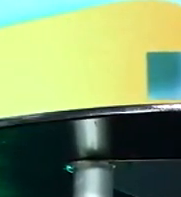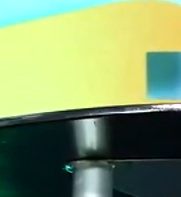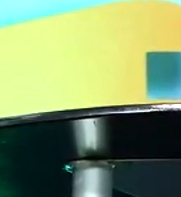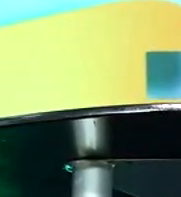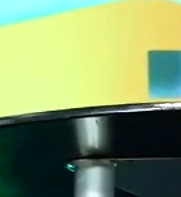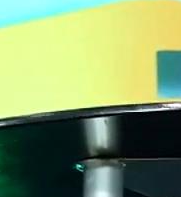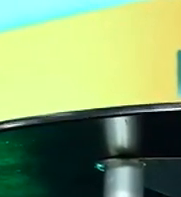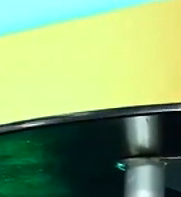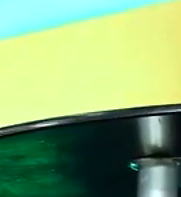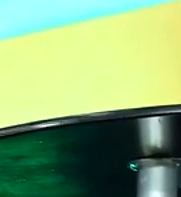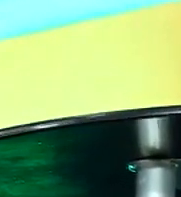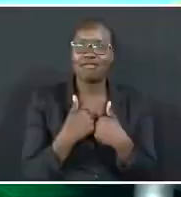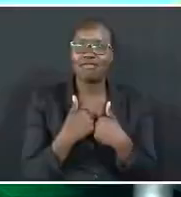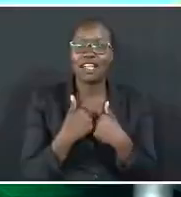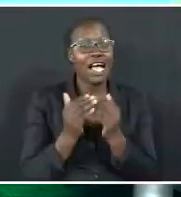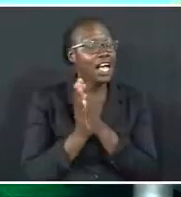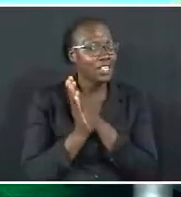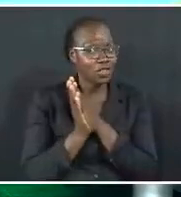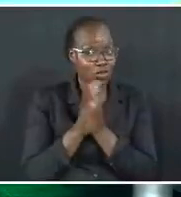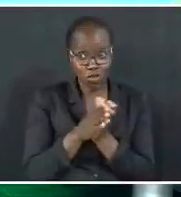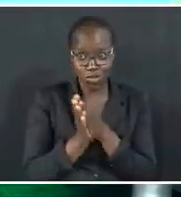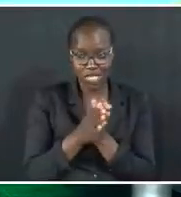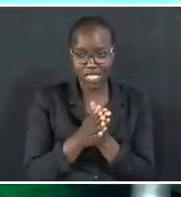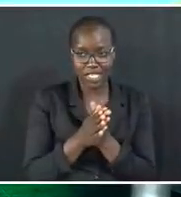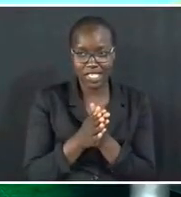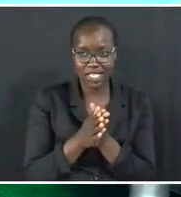have a story.